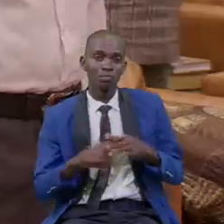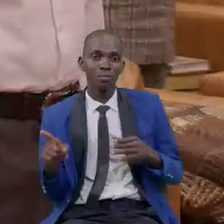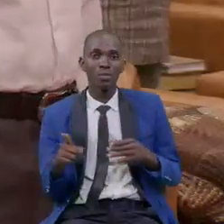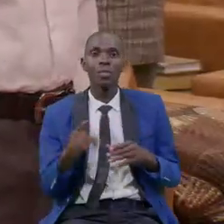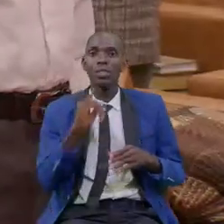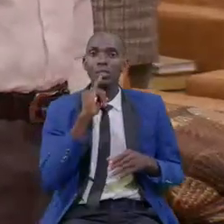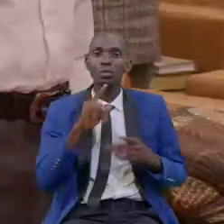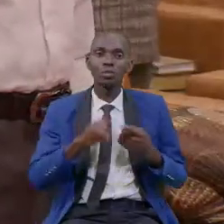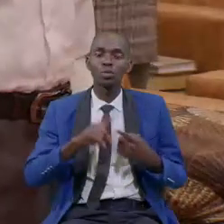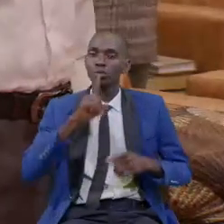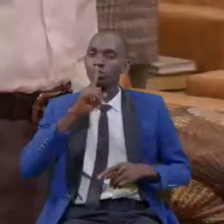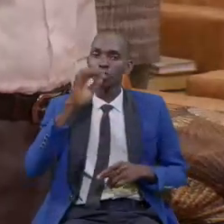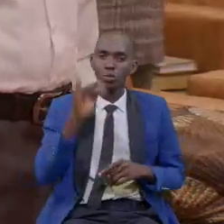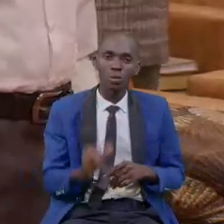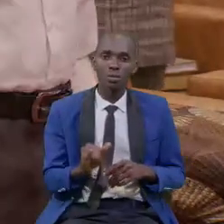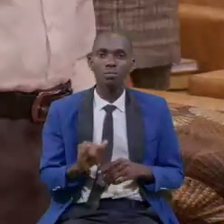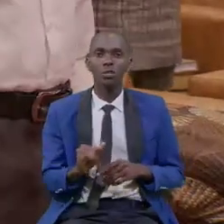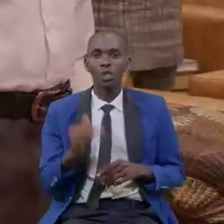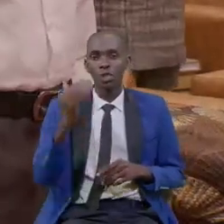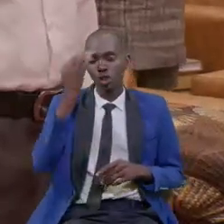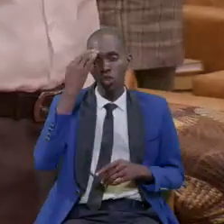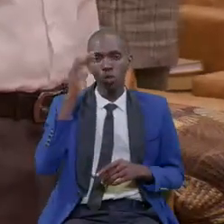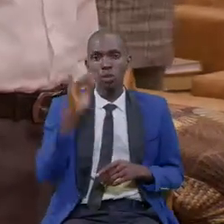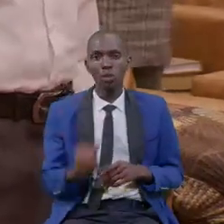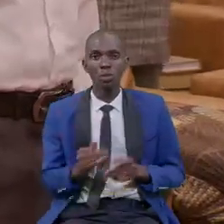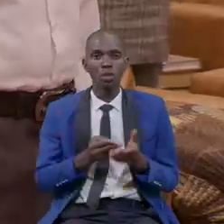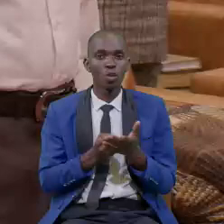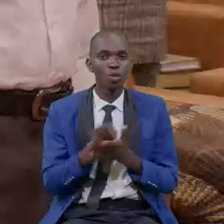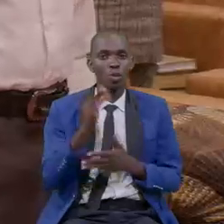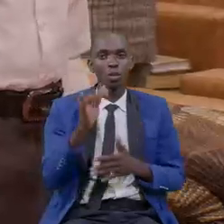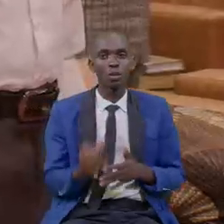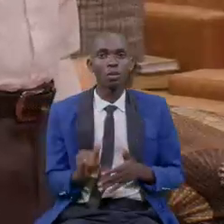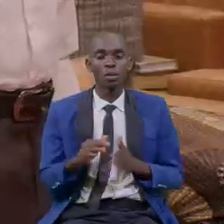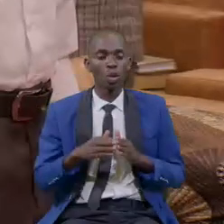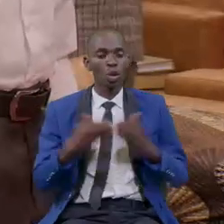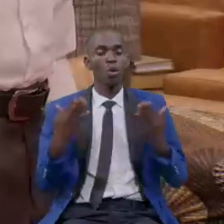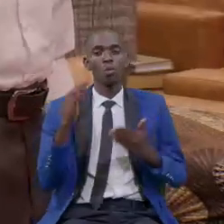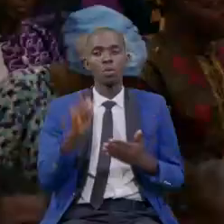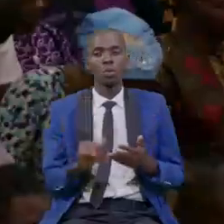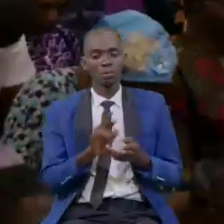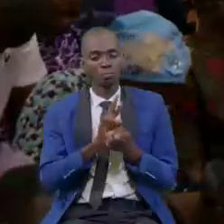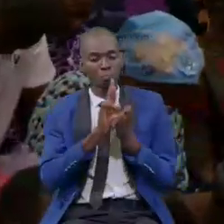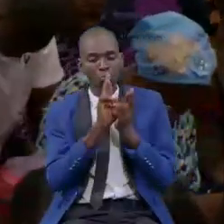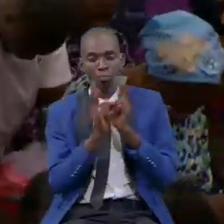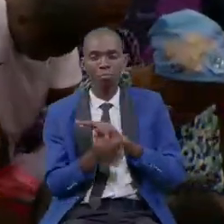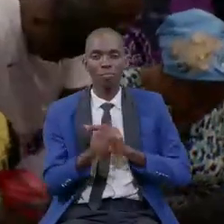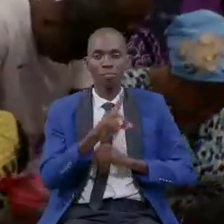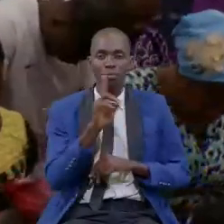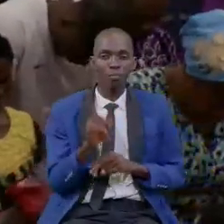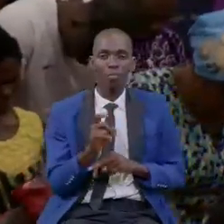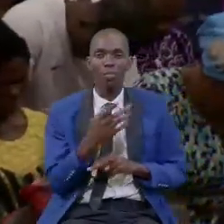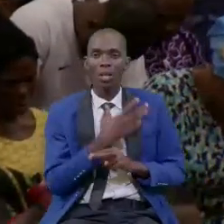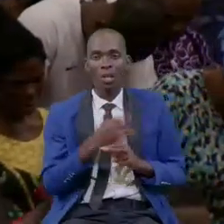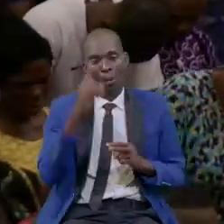consciously, honestly, transparently repent and believe